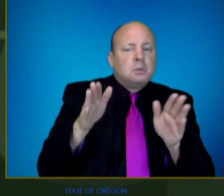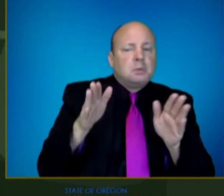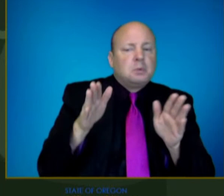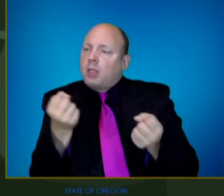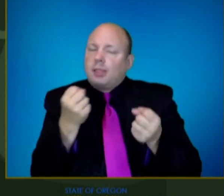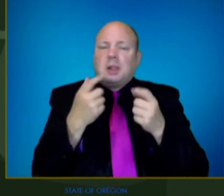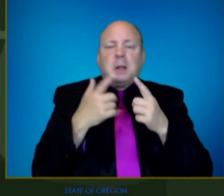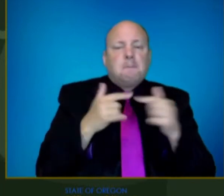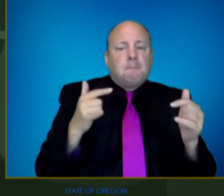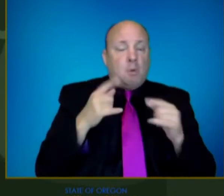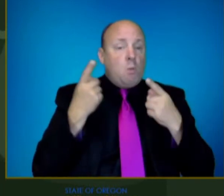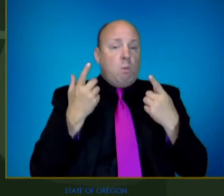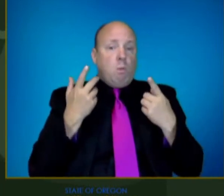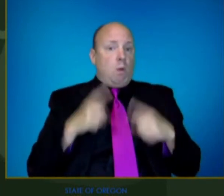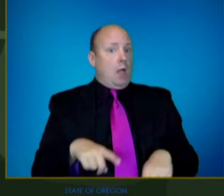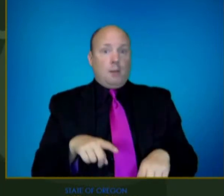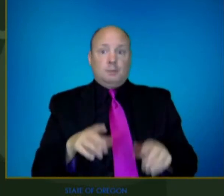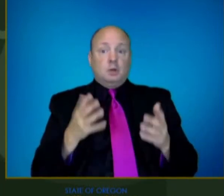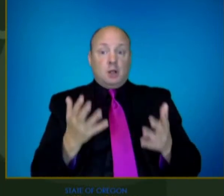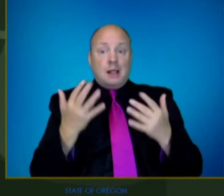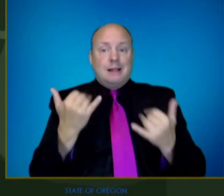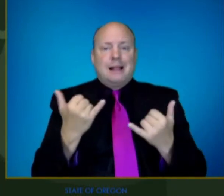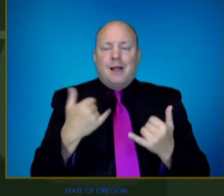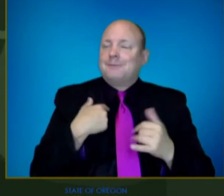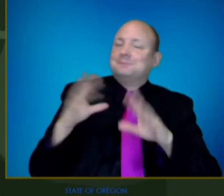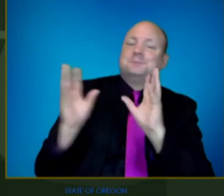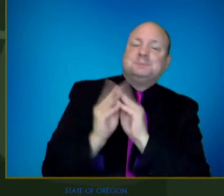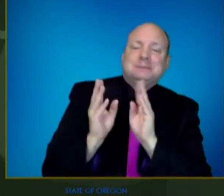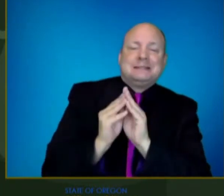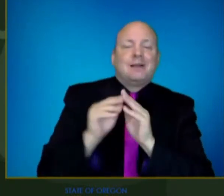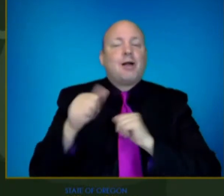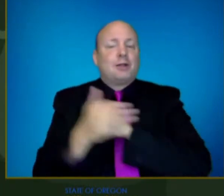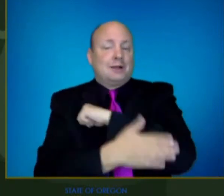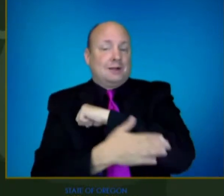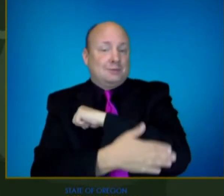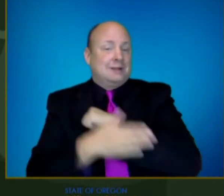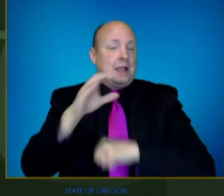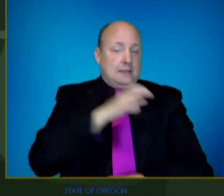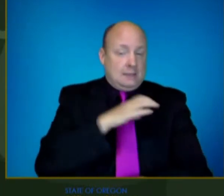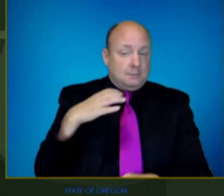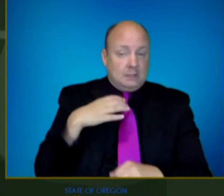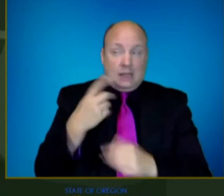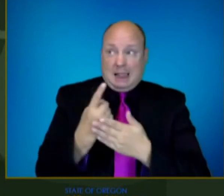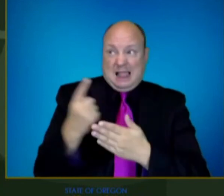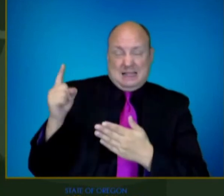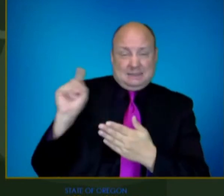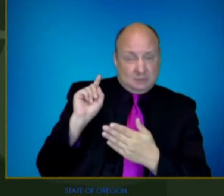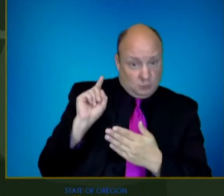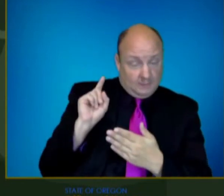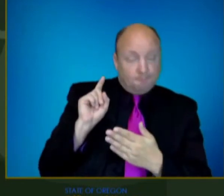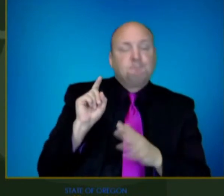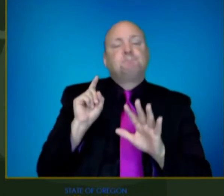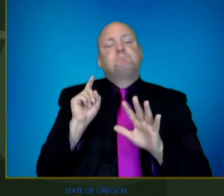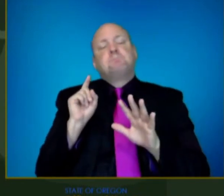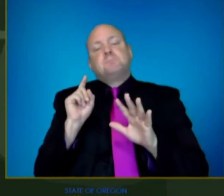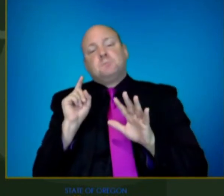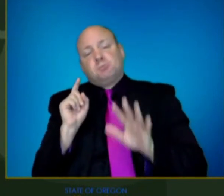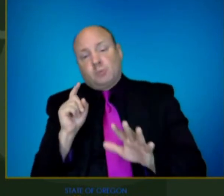really clear after my meeting with county commissioners last week, and despite pleas